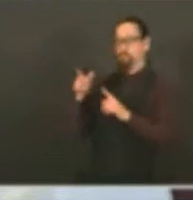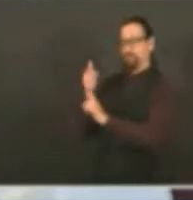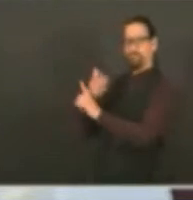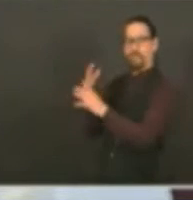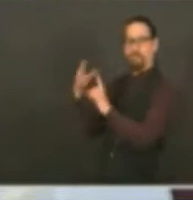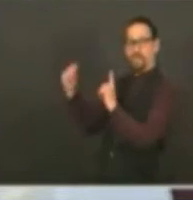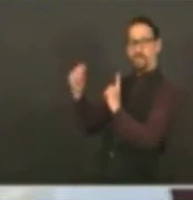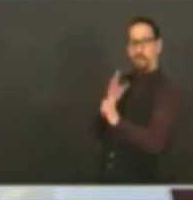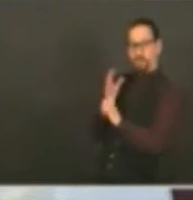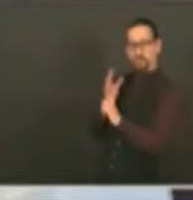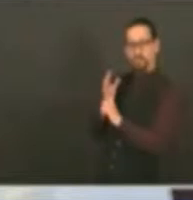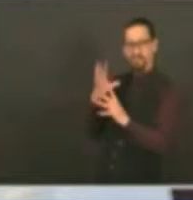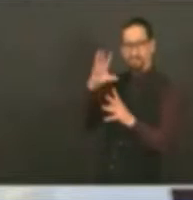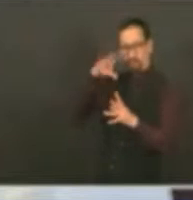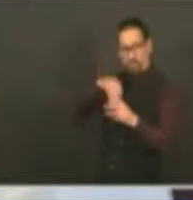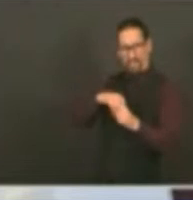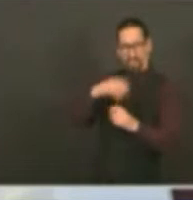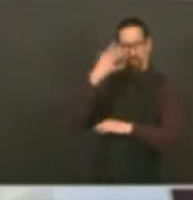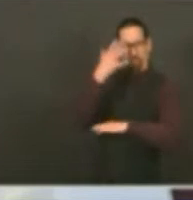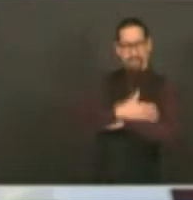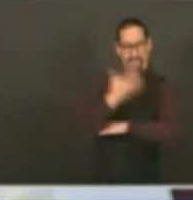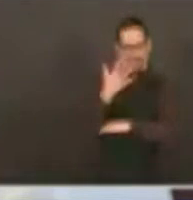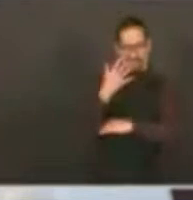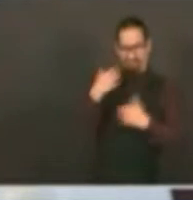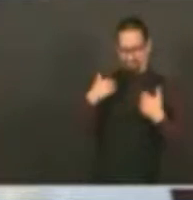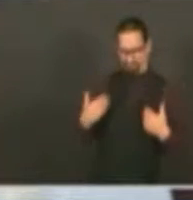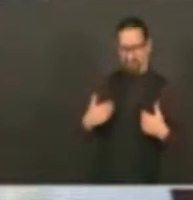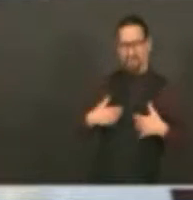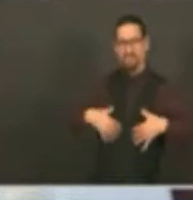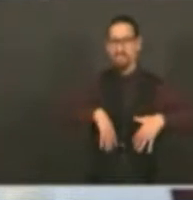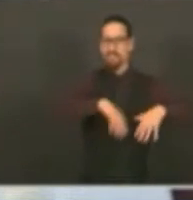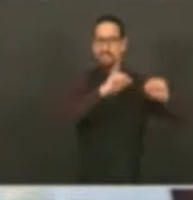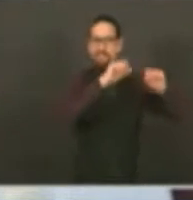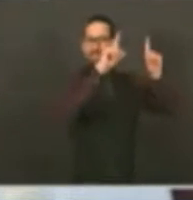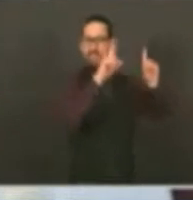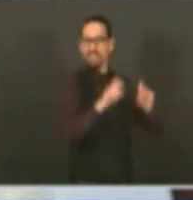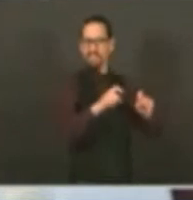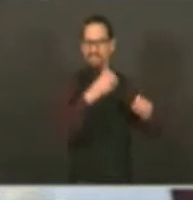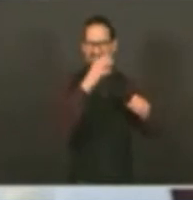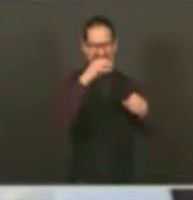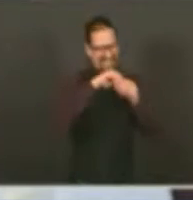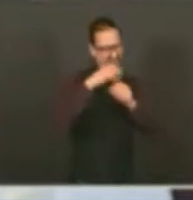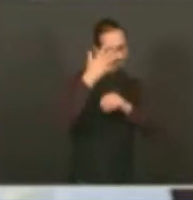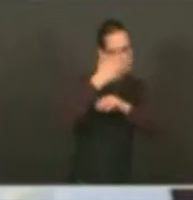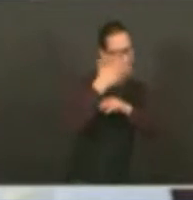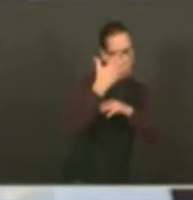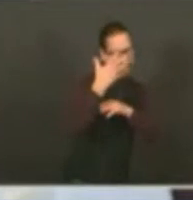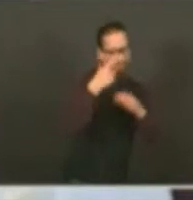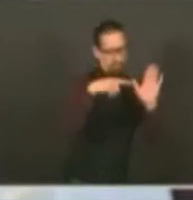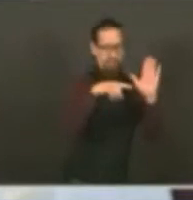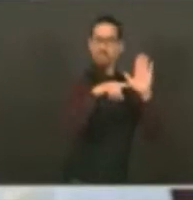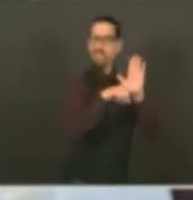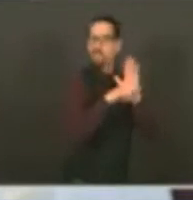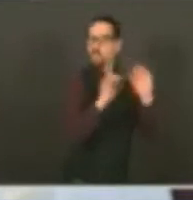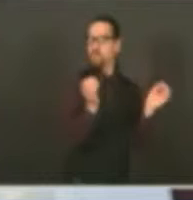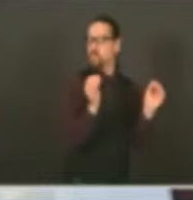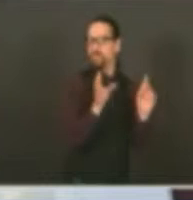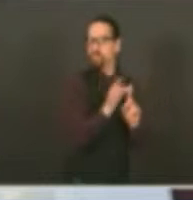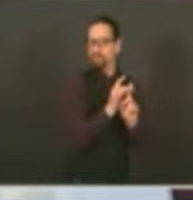exposed. All of this guidance is available for people who do not have